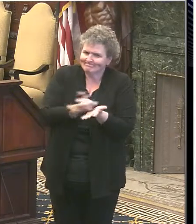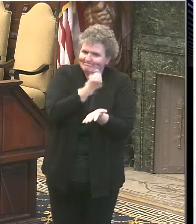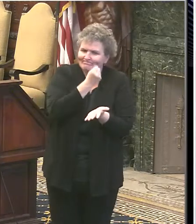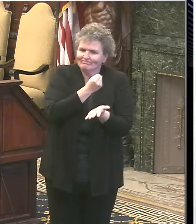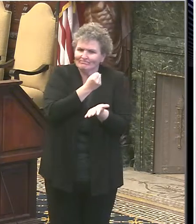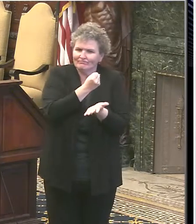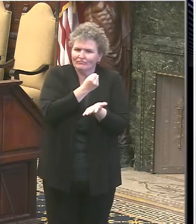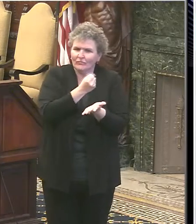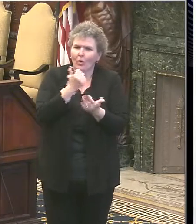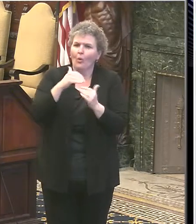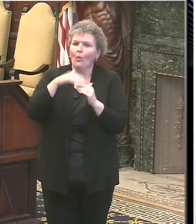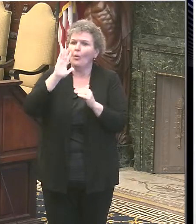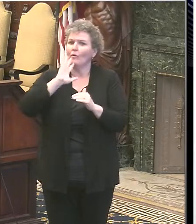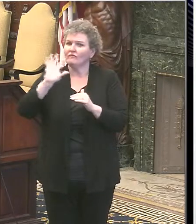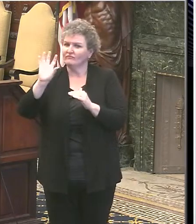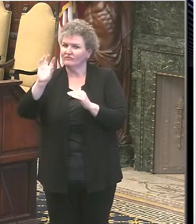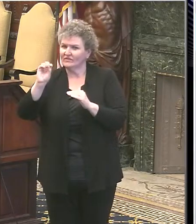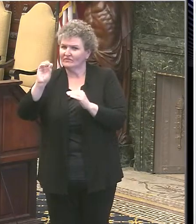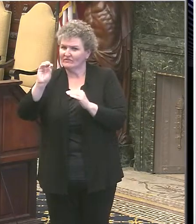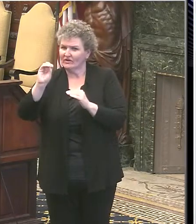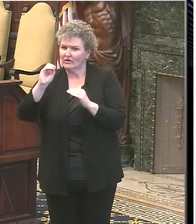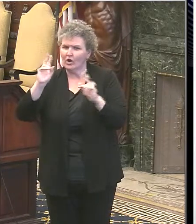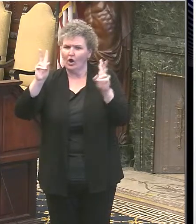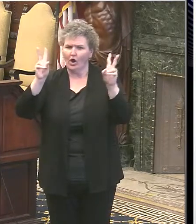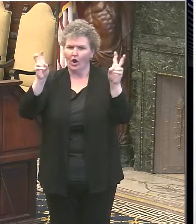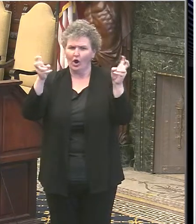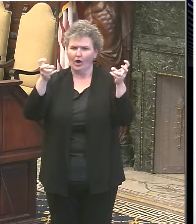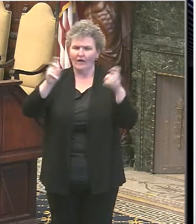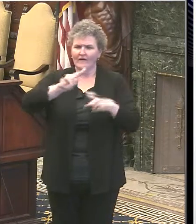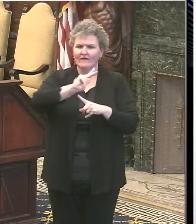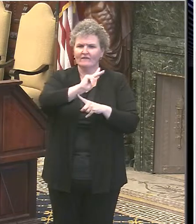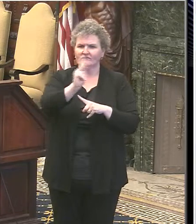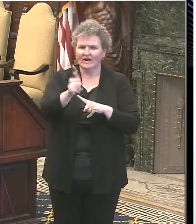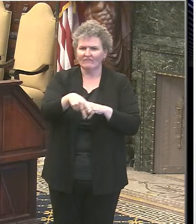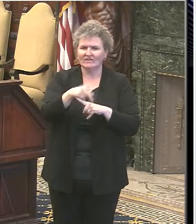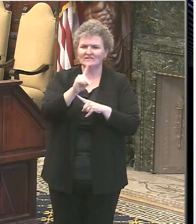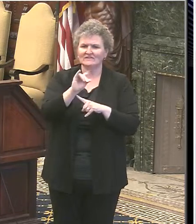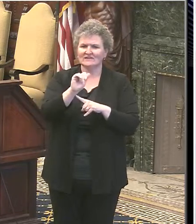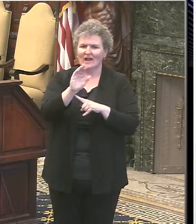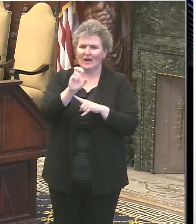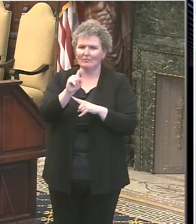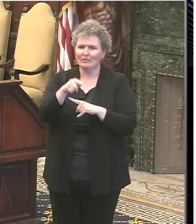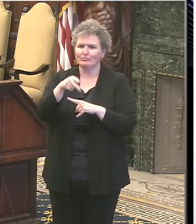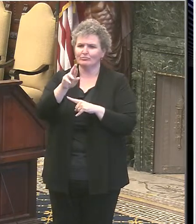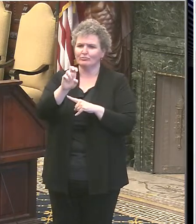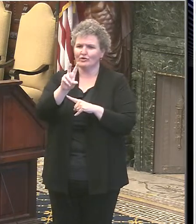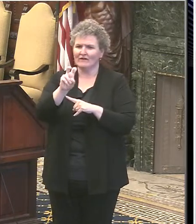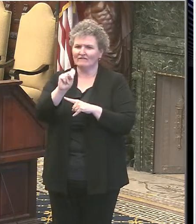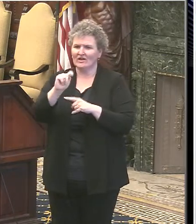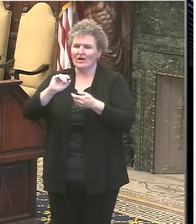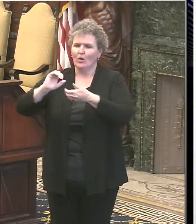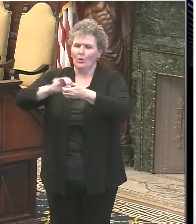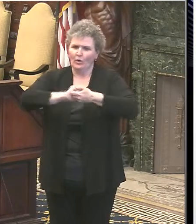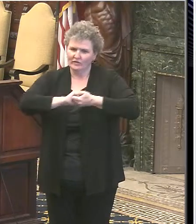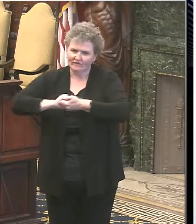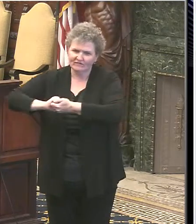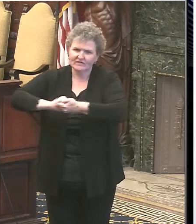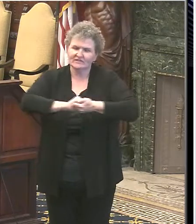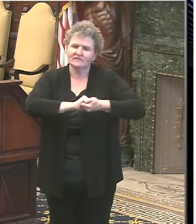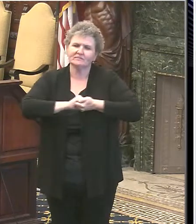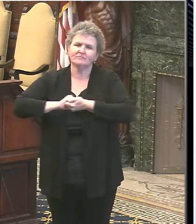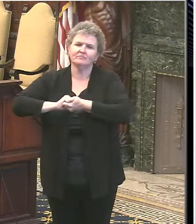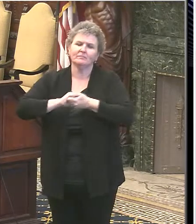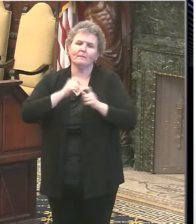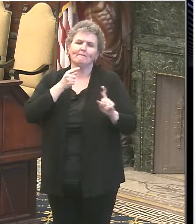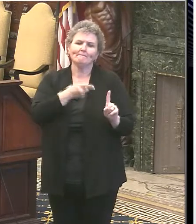50 years of age. It's called the Philadelphia Diabetes Prevention Collaborative. Even amid the pandemic, we want you to know that services and